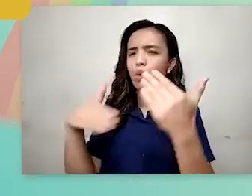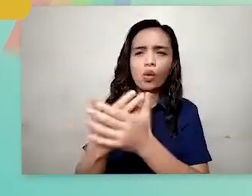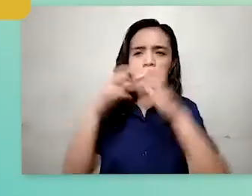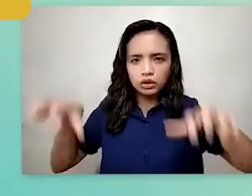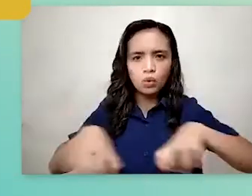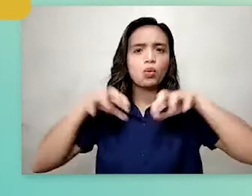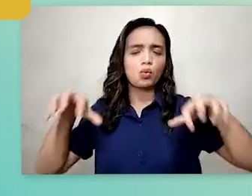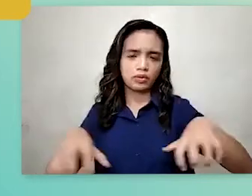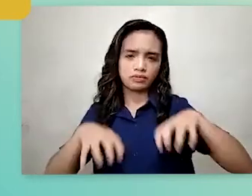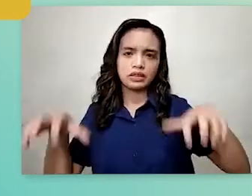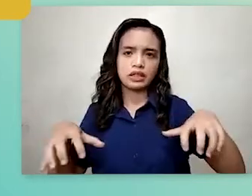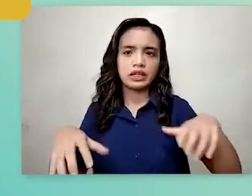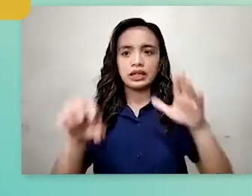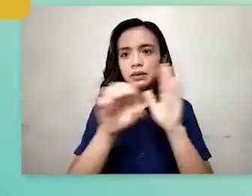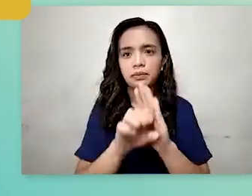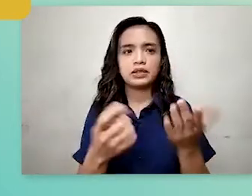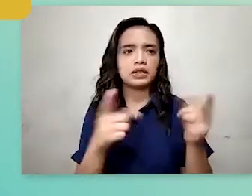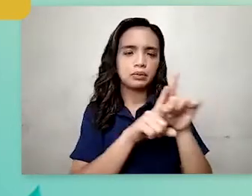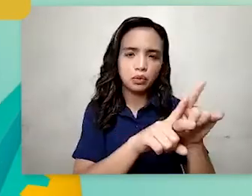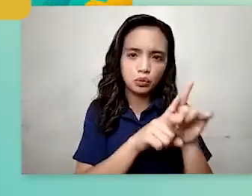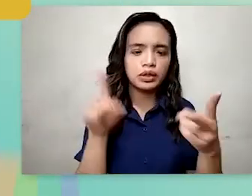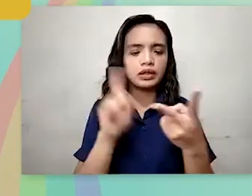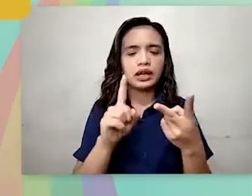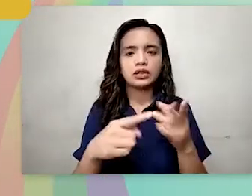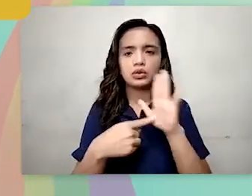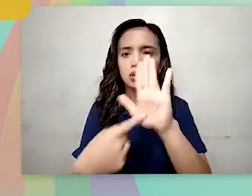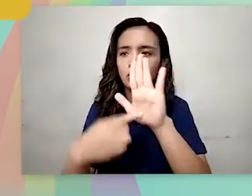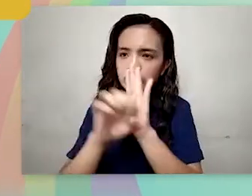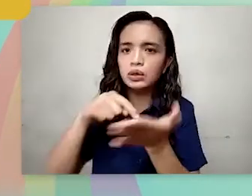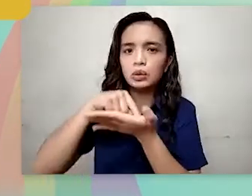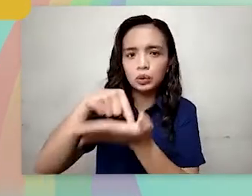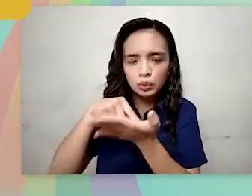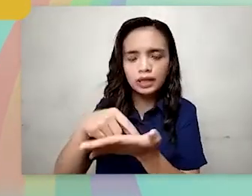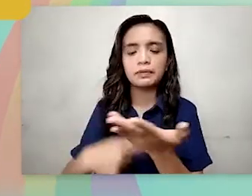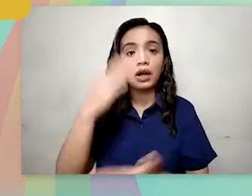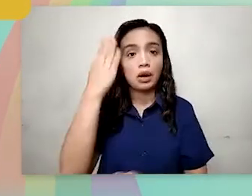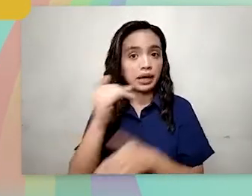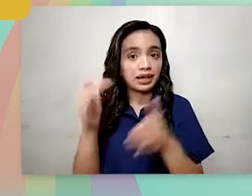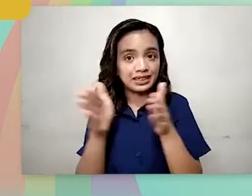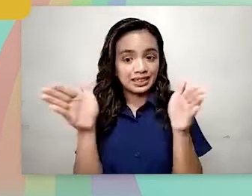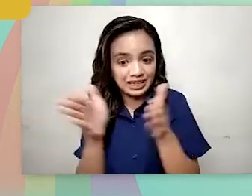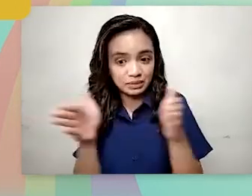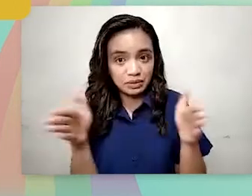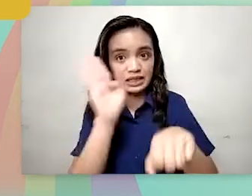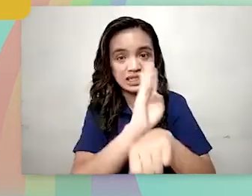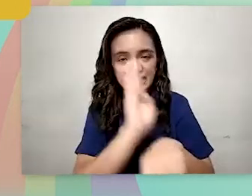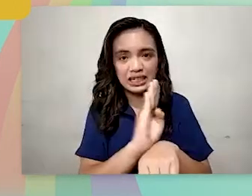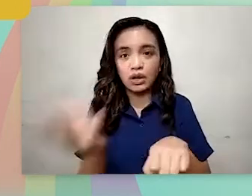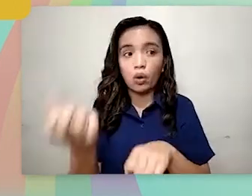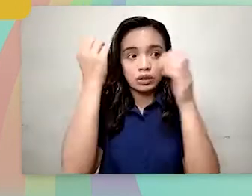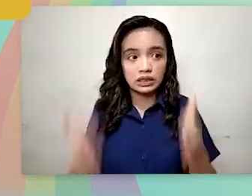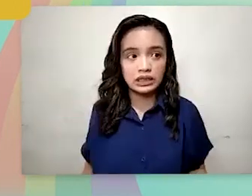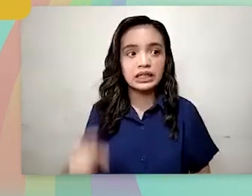no? Especially in areas like mentoring and modeling, because MSMEs will always need